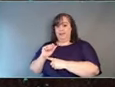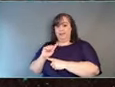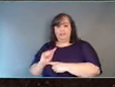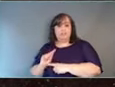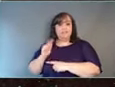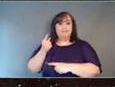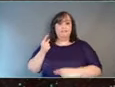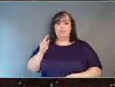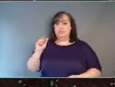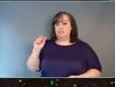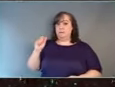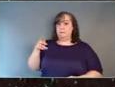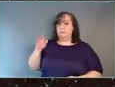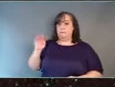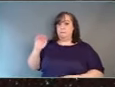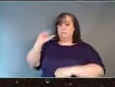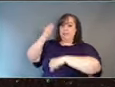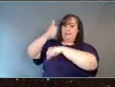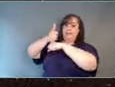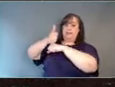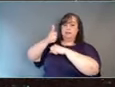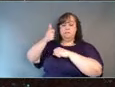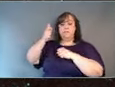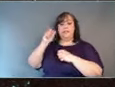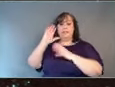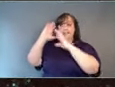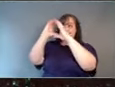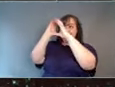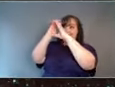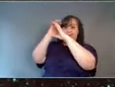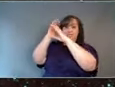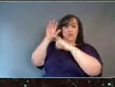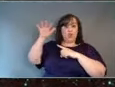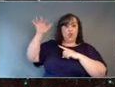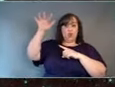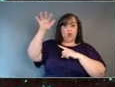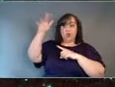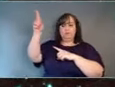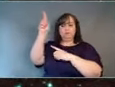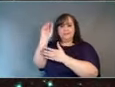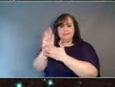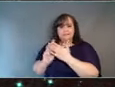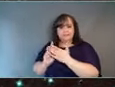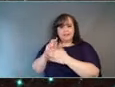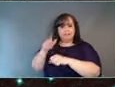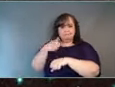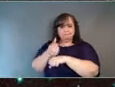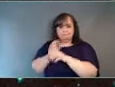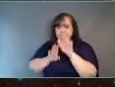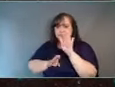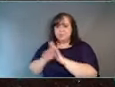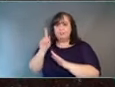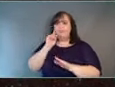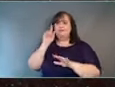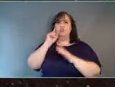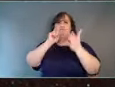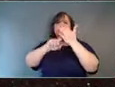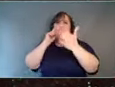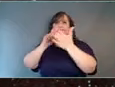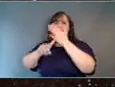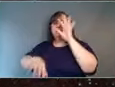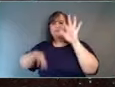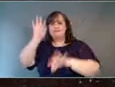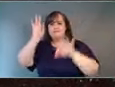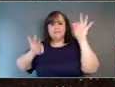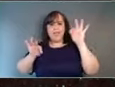space-based telescope that is specifically designed to find asteroids called NEO